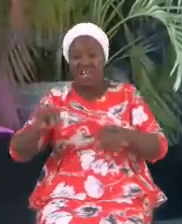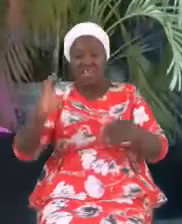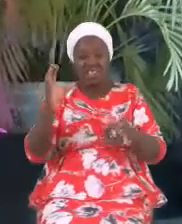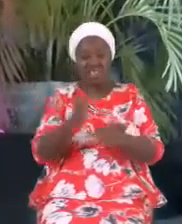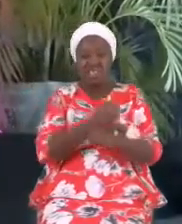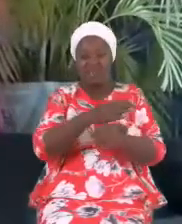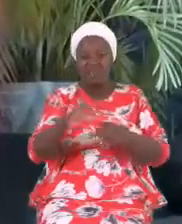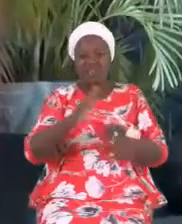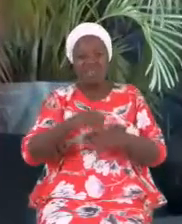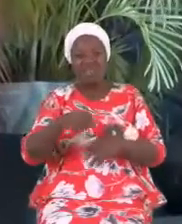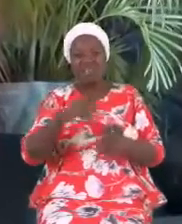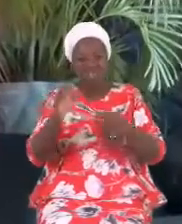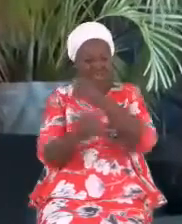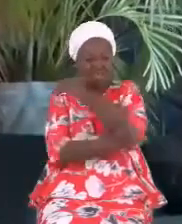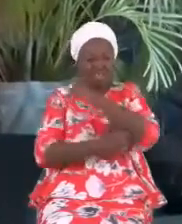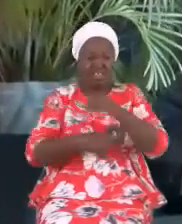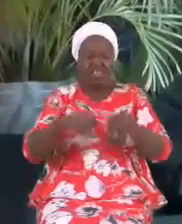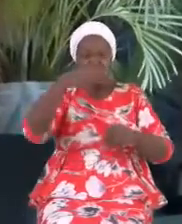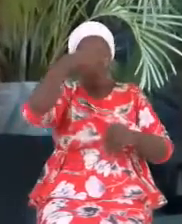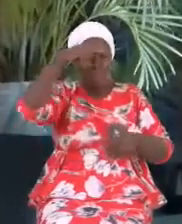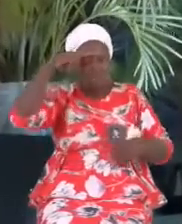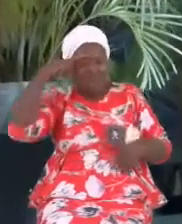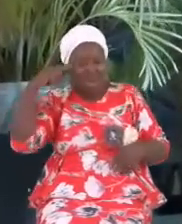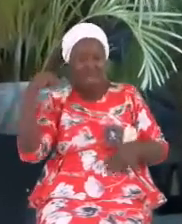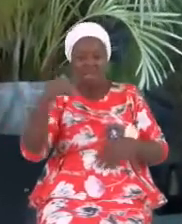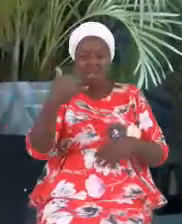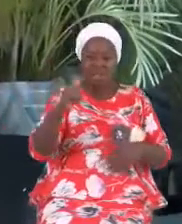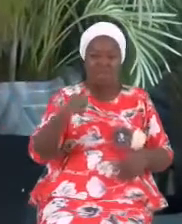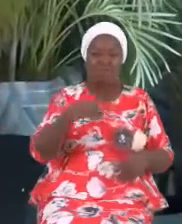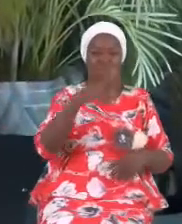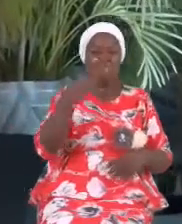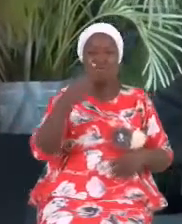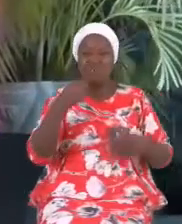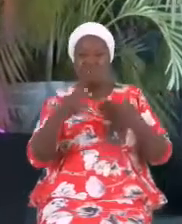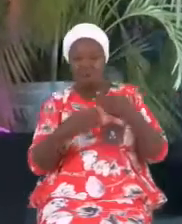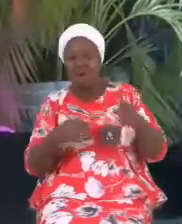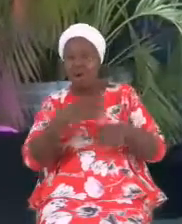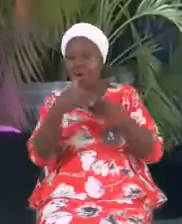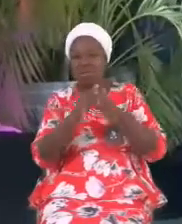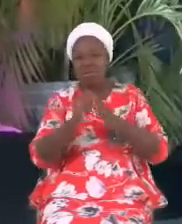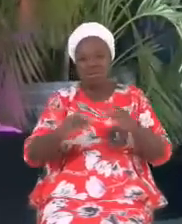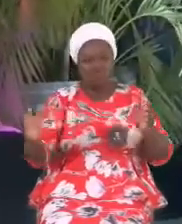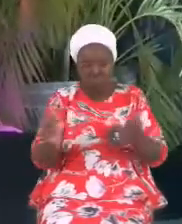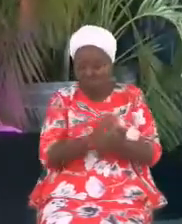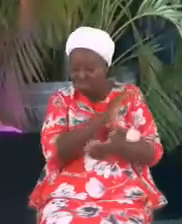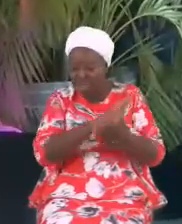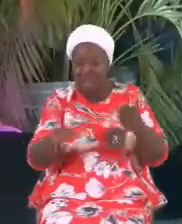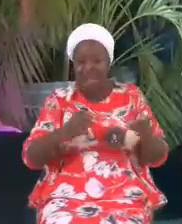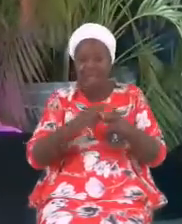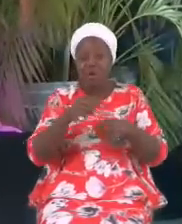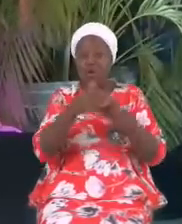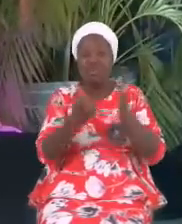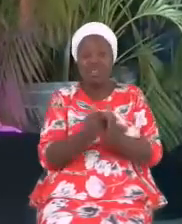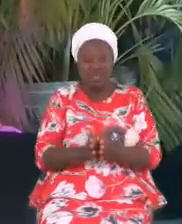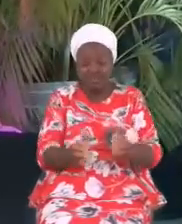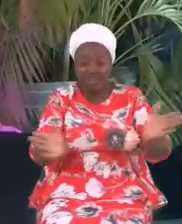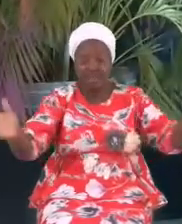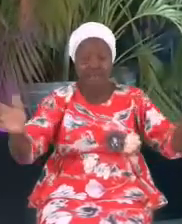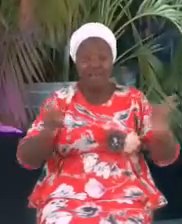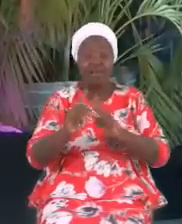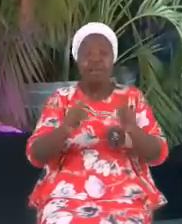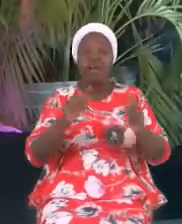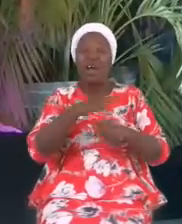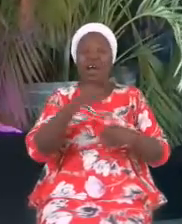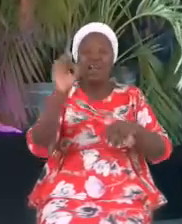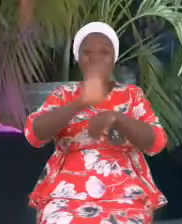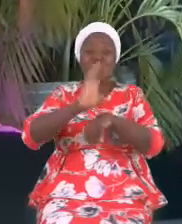black, white, yellow, red, all those things crumbled down, and we just have a general assembly and the church of